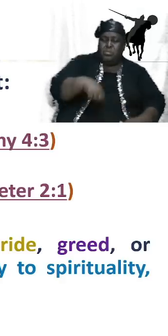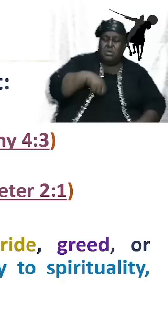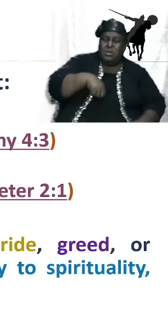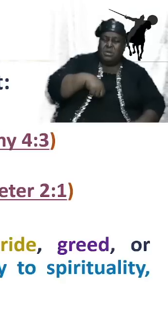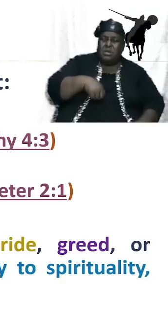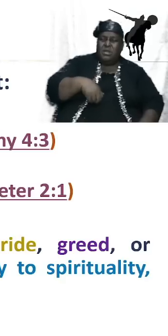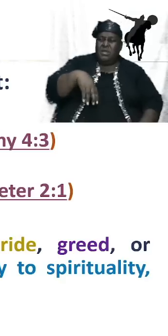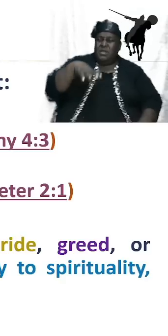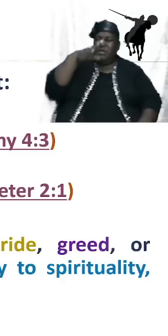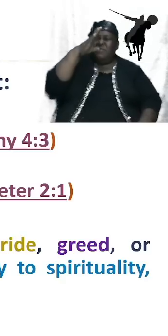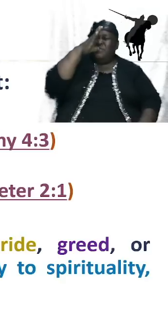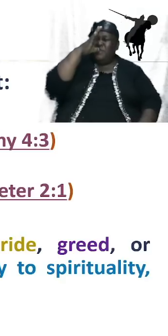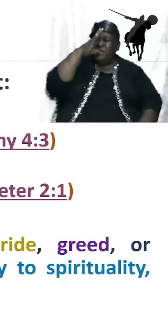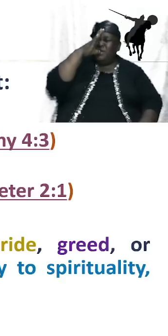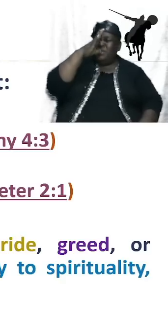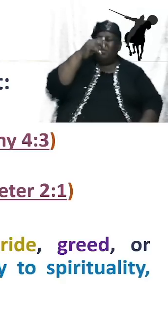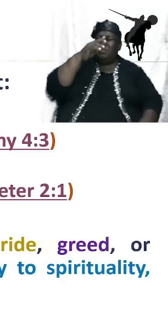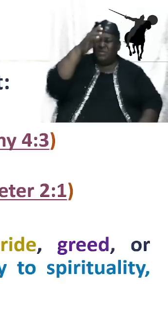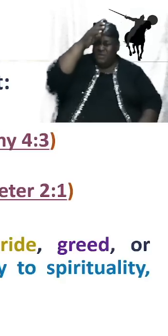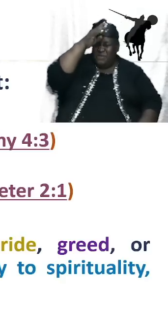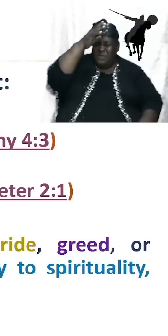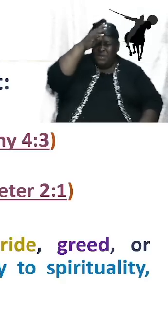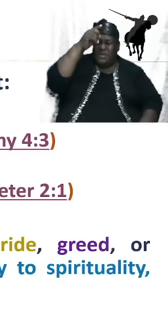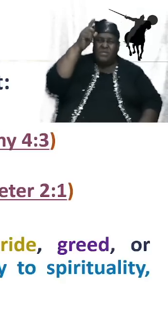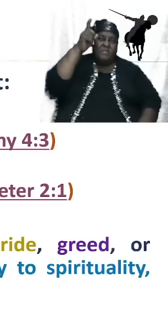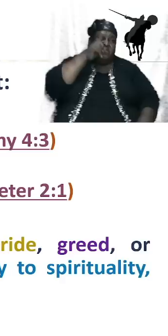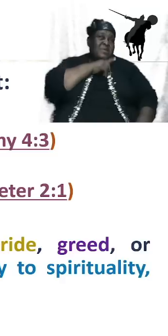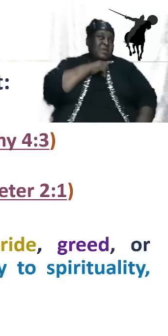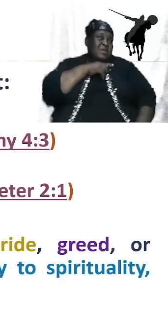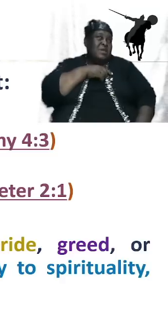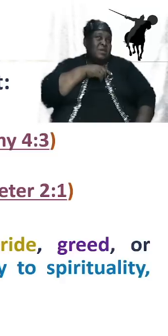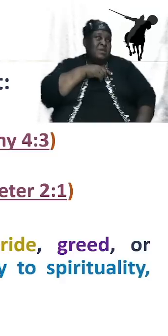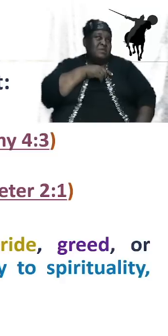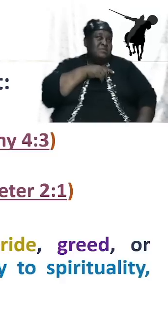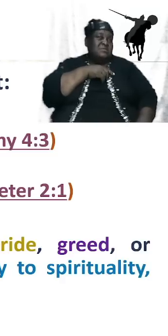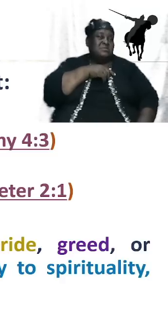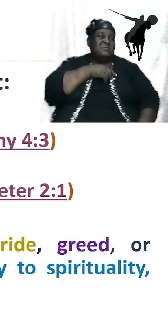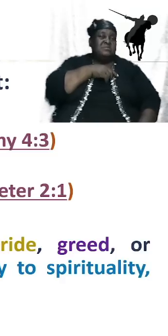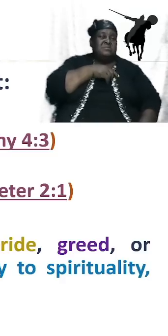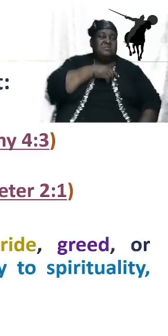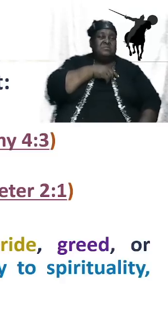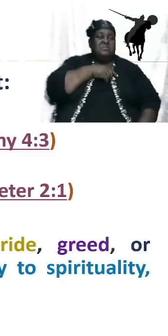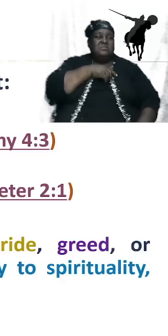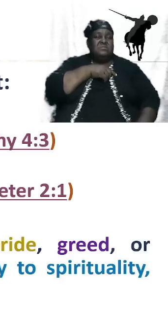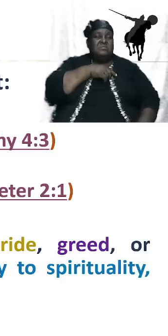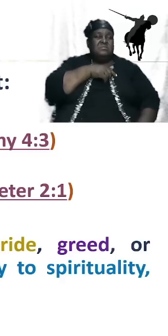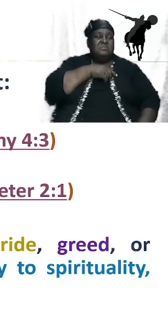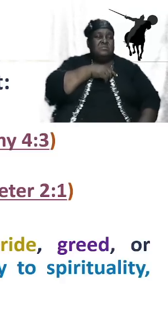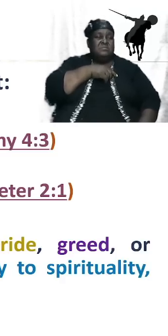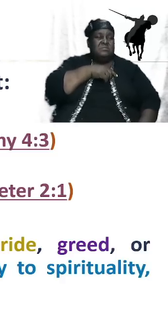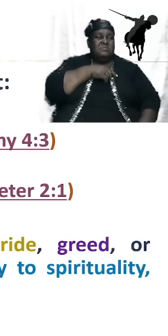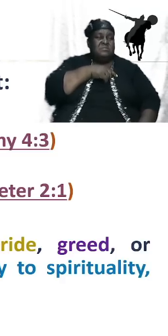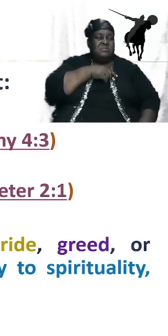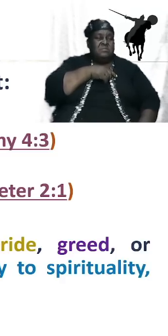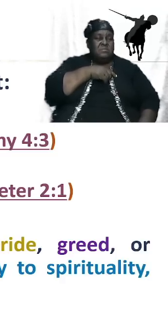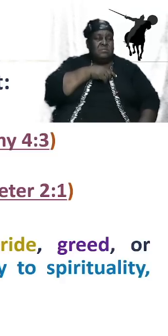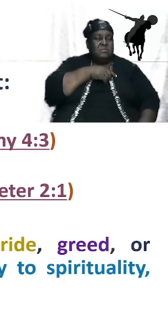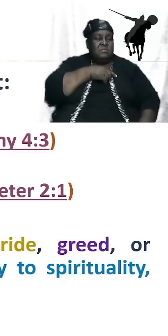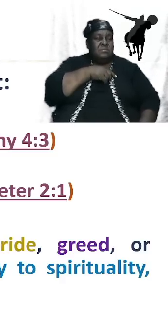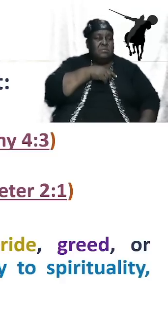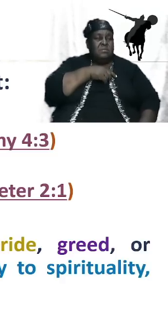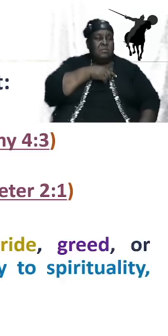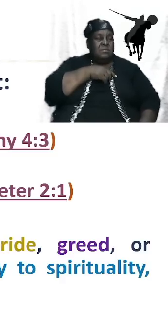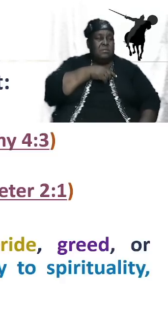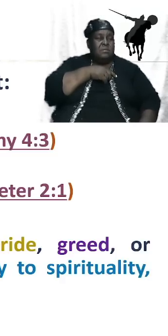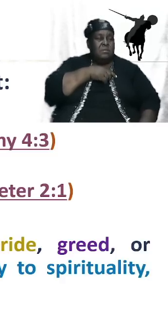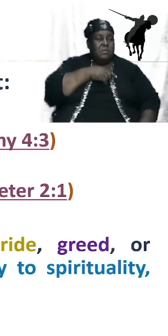is the author of false teaching. It appeals to your pride. It appeals to greed. It appeals to your curiosity.